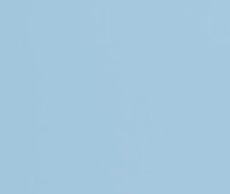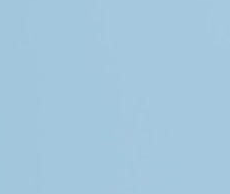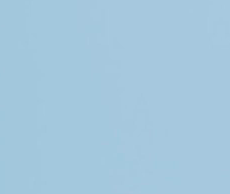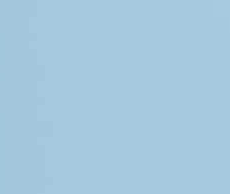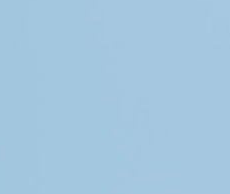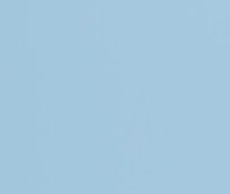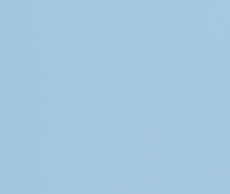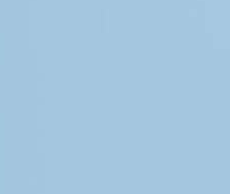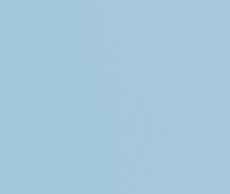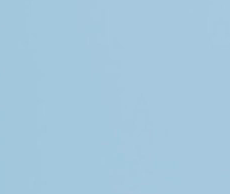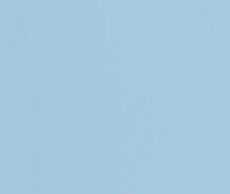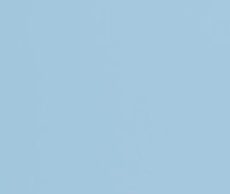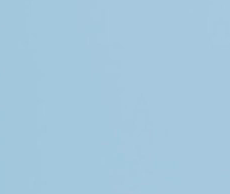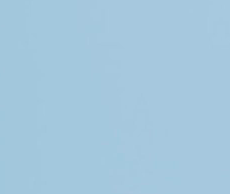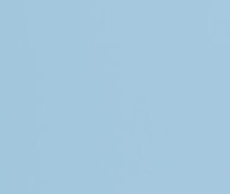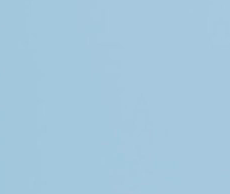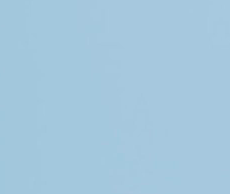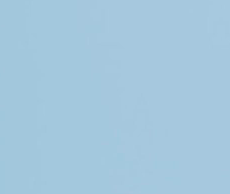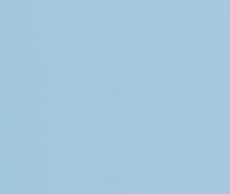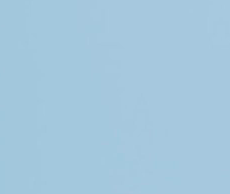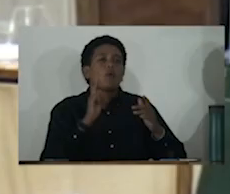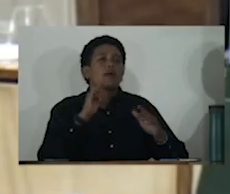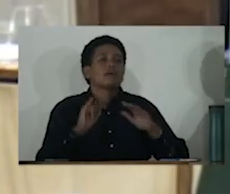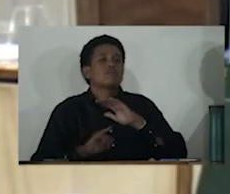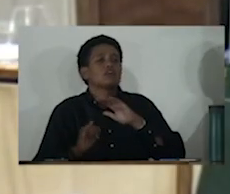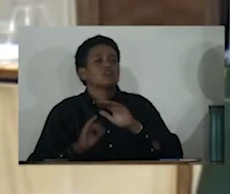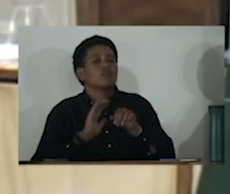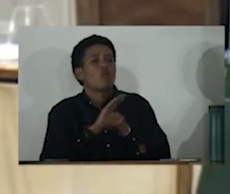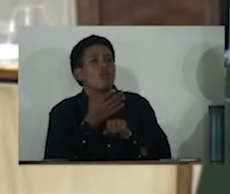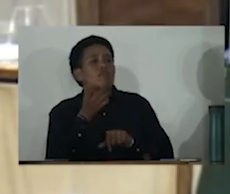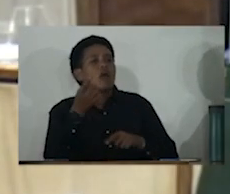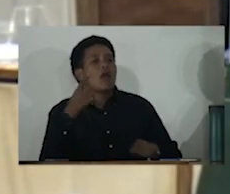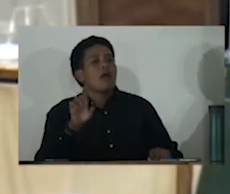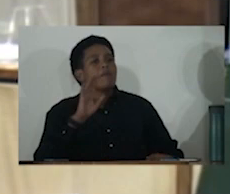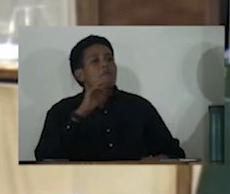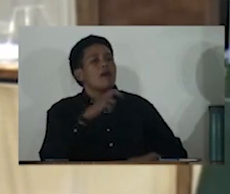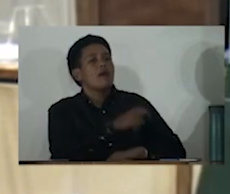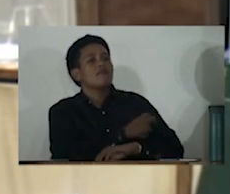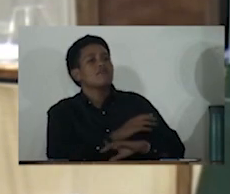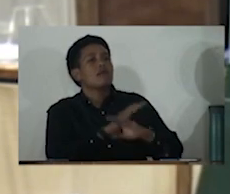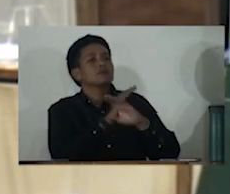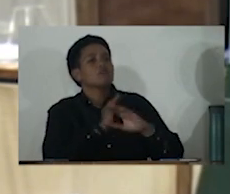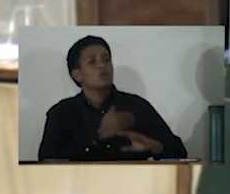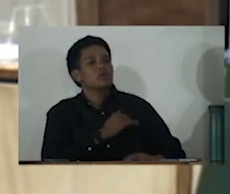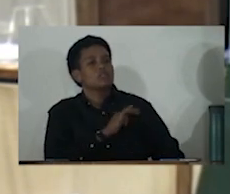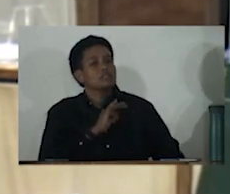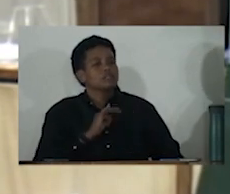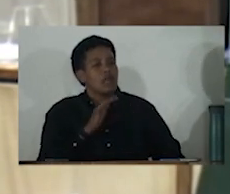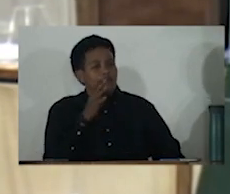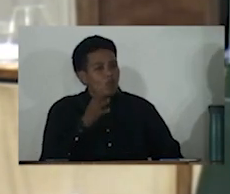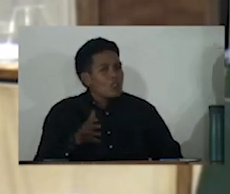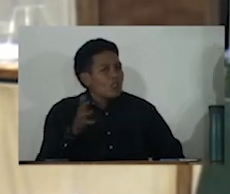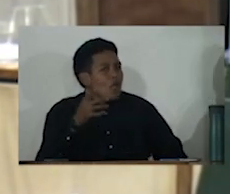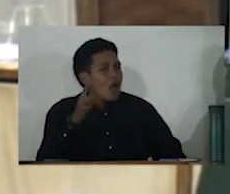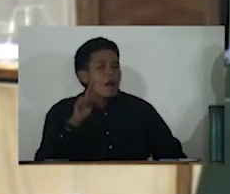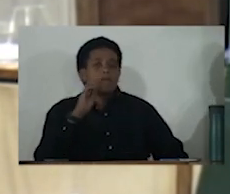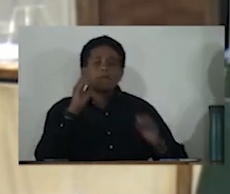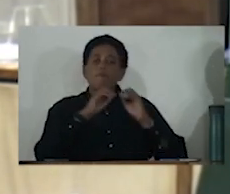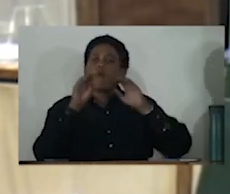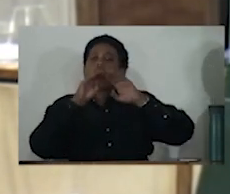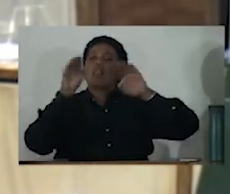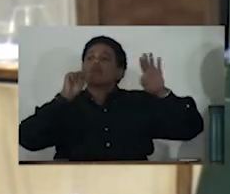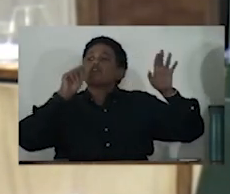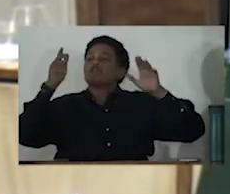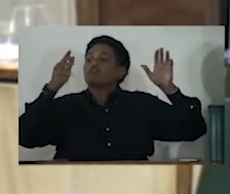outcomes due to an infection of the COVID-19, and by vaccinating our frontline workers, greater levels of